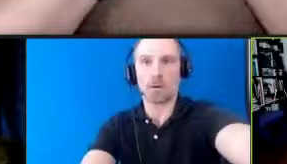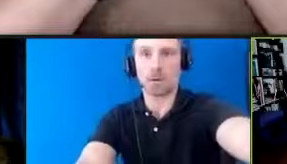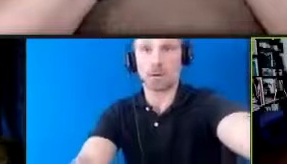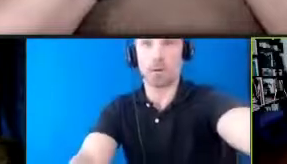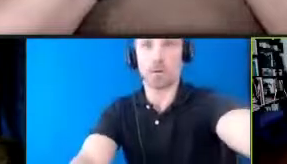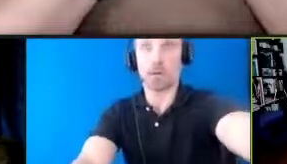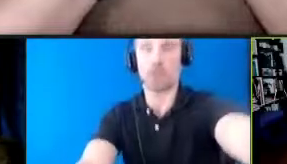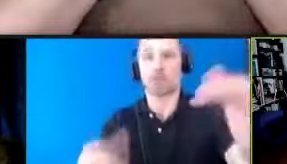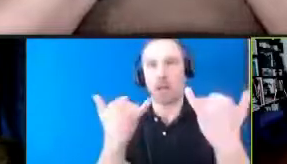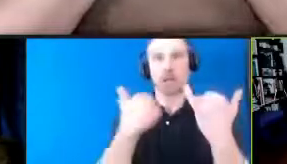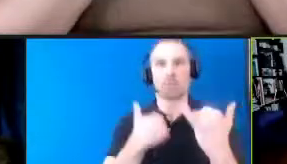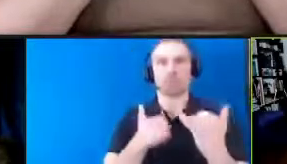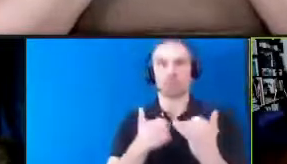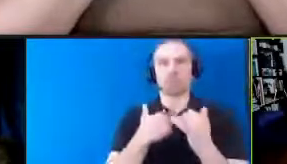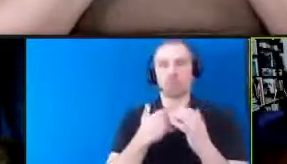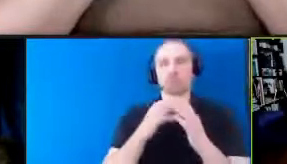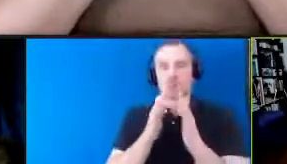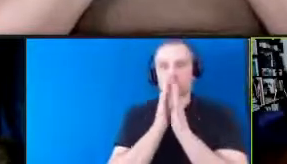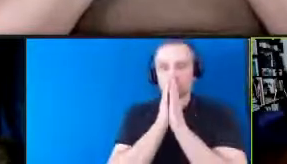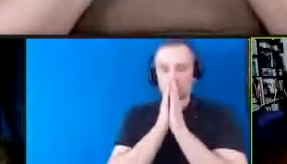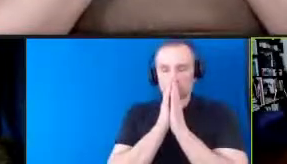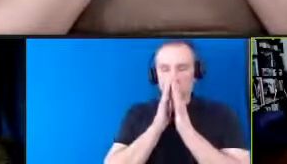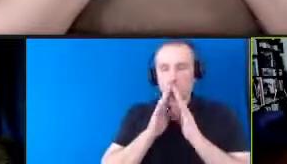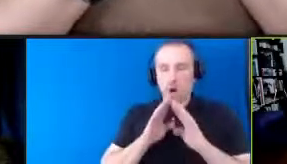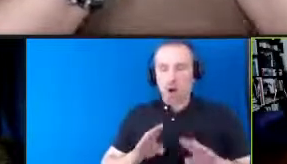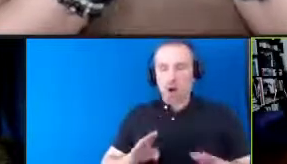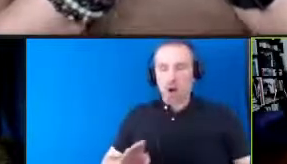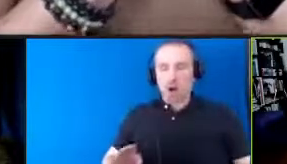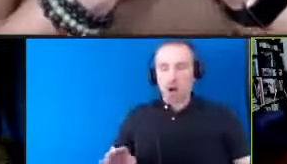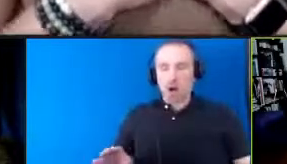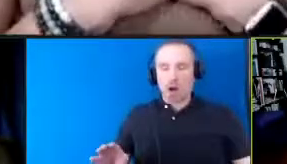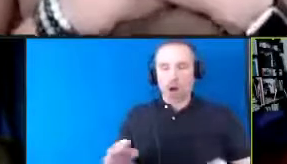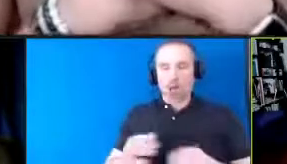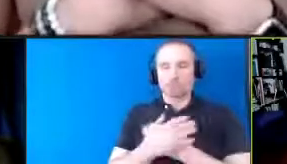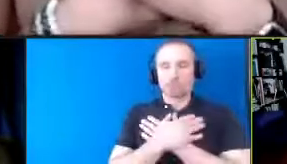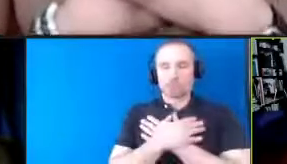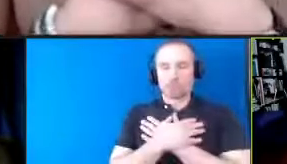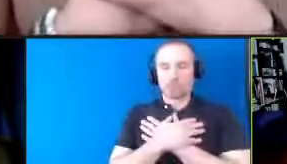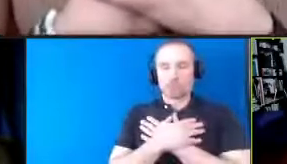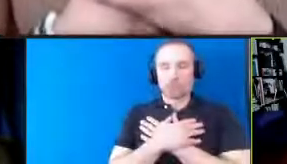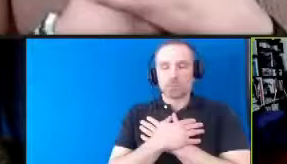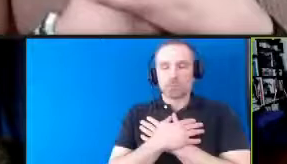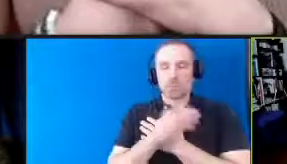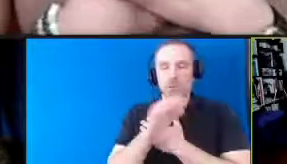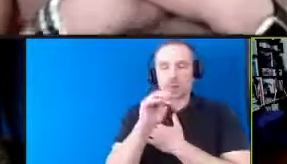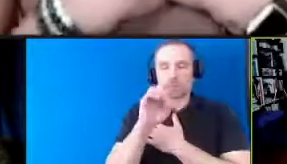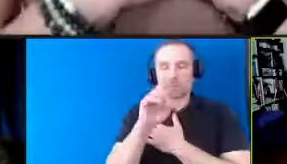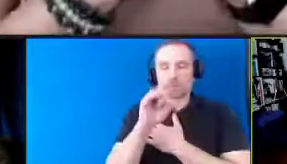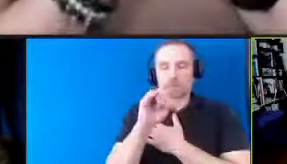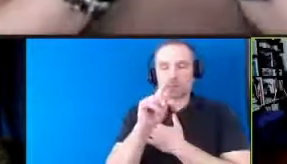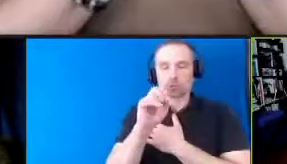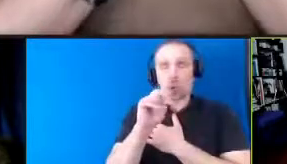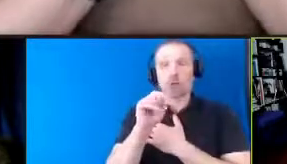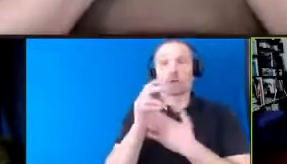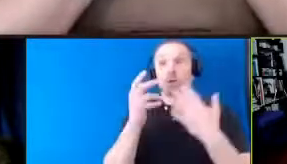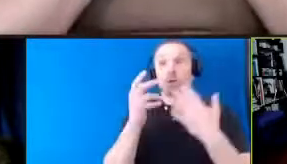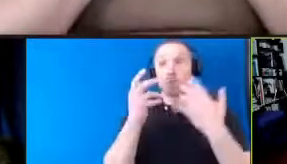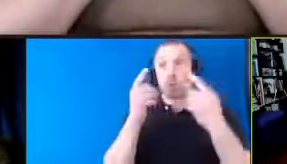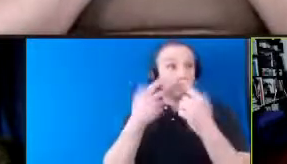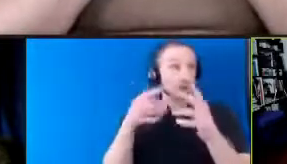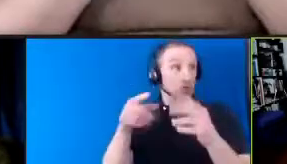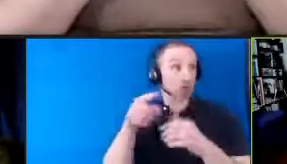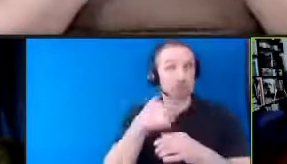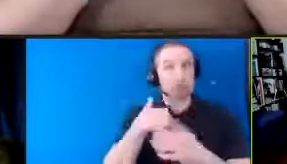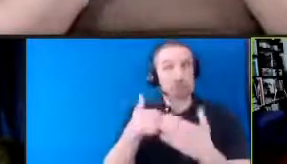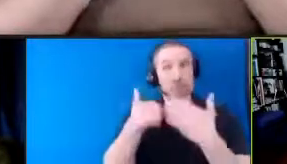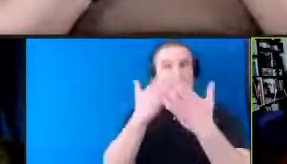and stillness. When we're done, I highly recommend a nap because naps are good. Our body does an awful